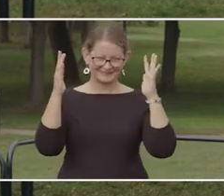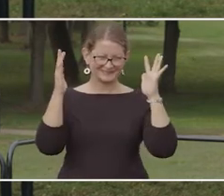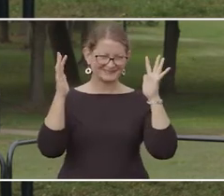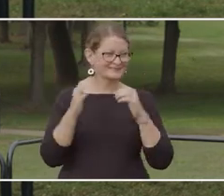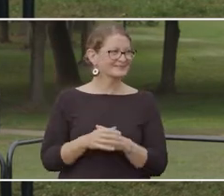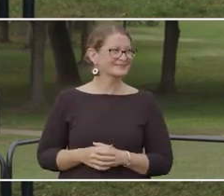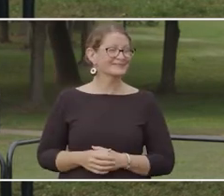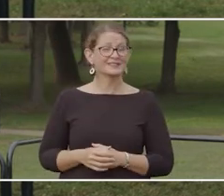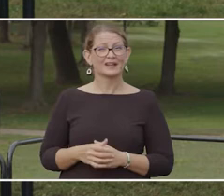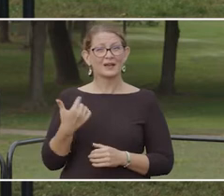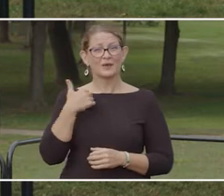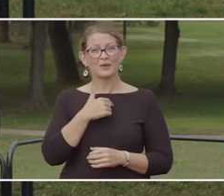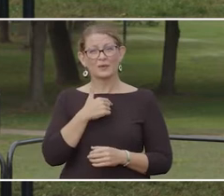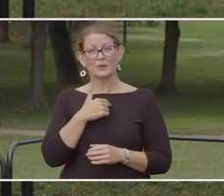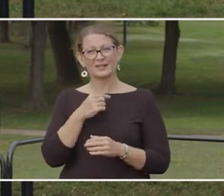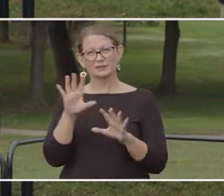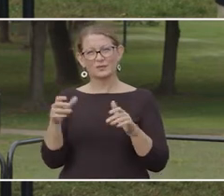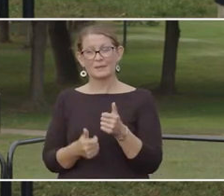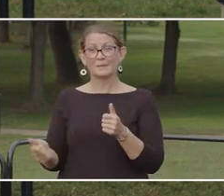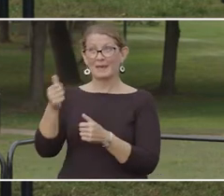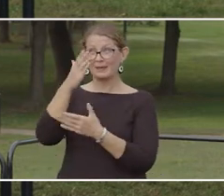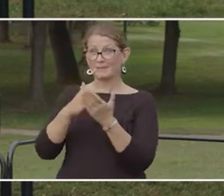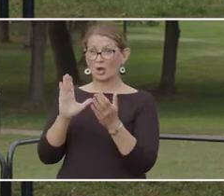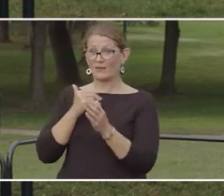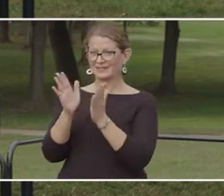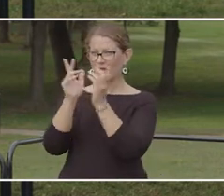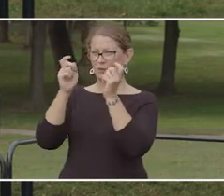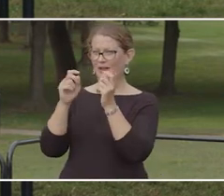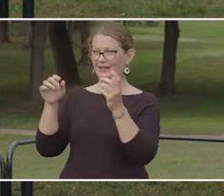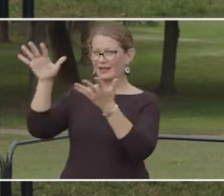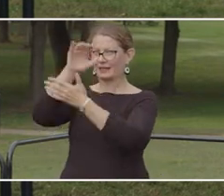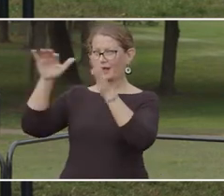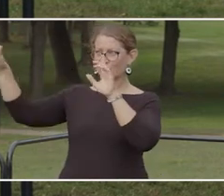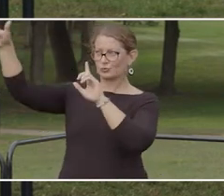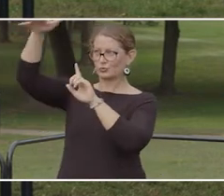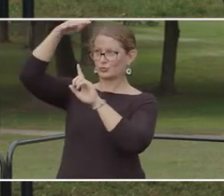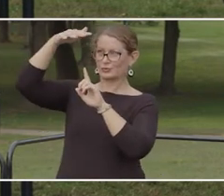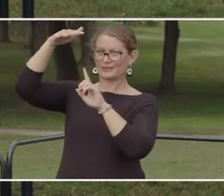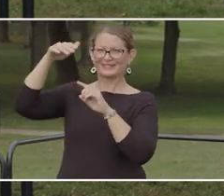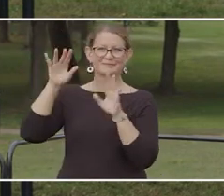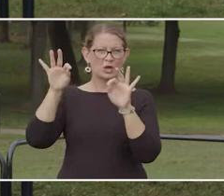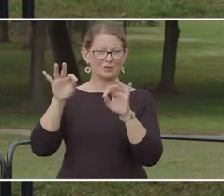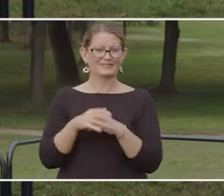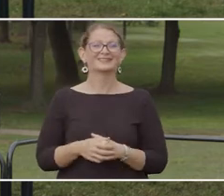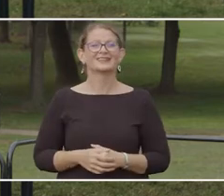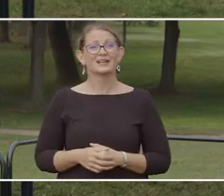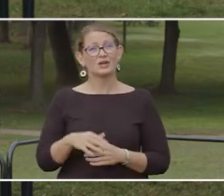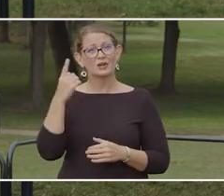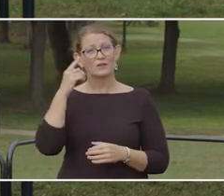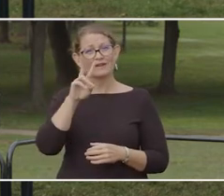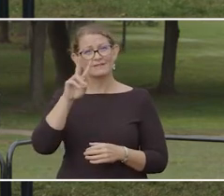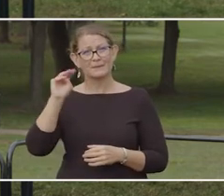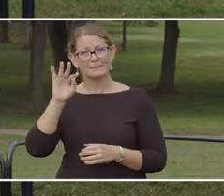And just as we get to the main part of our ceremony, the cloud cover is coming in, so it's perfect. On behalf of the Vietnam